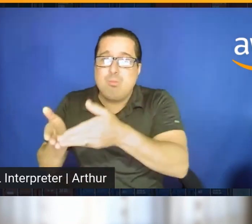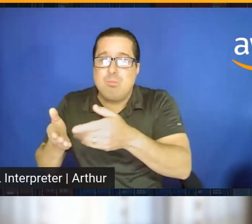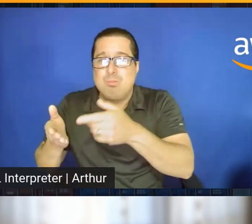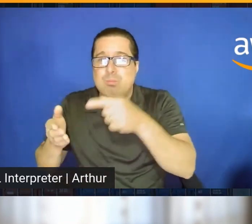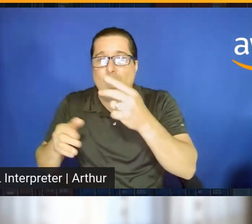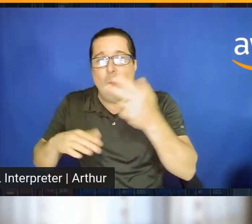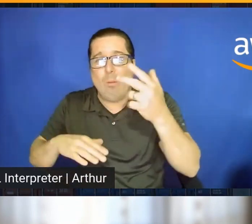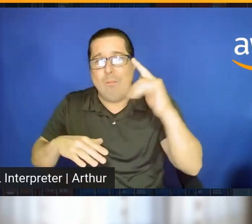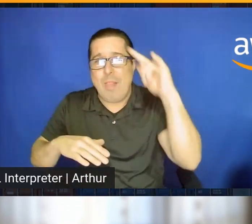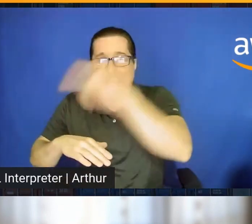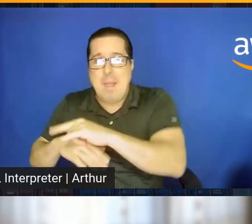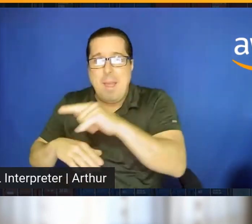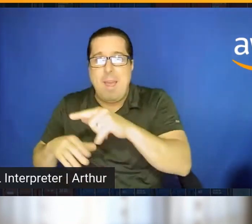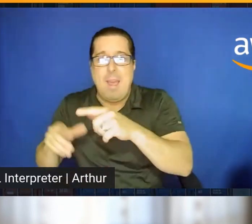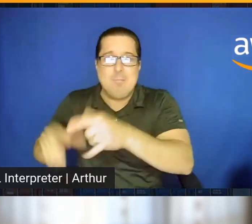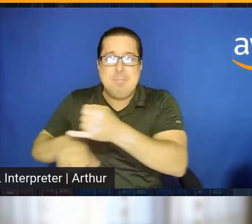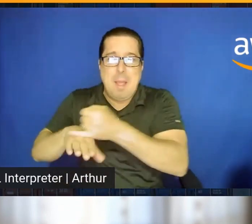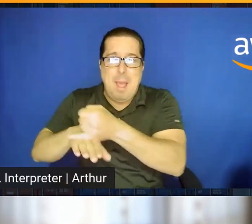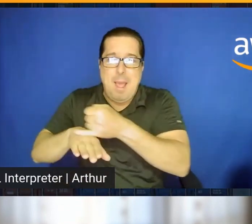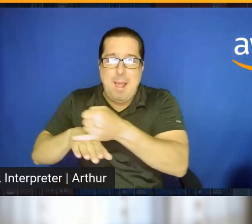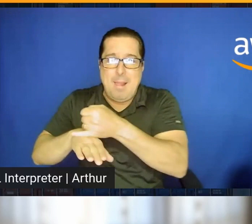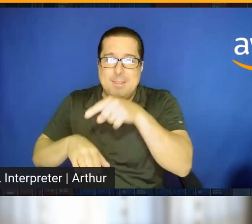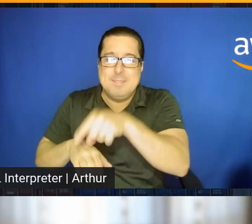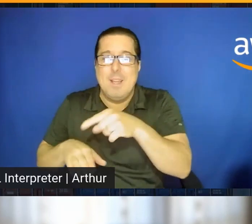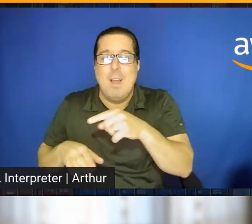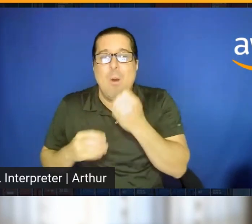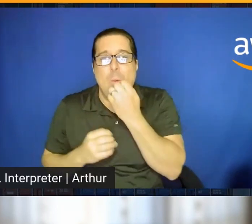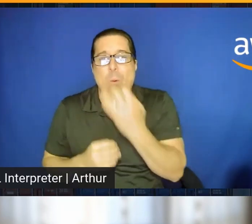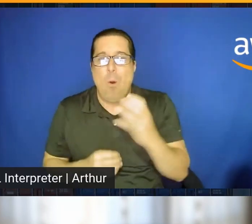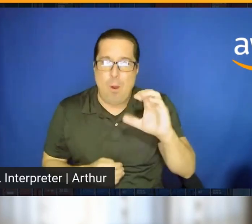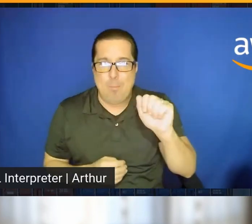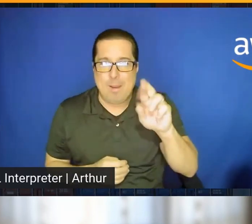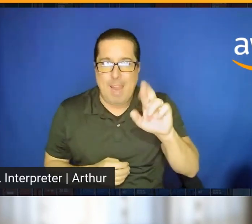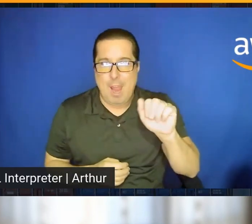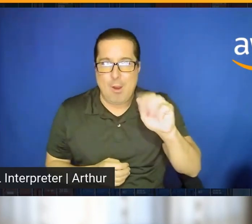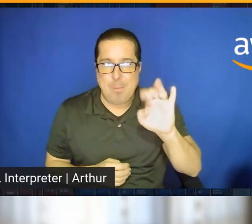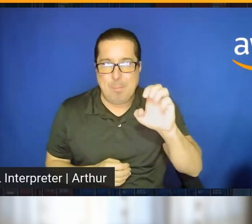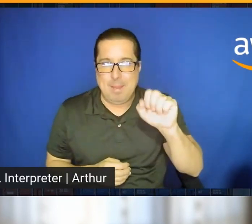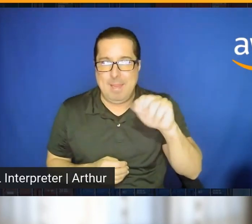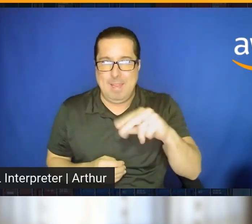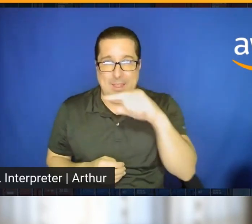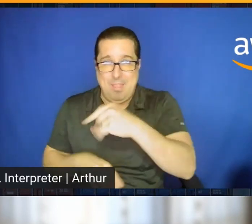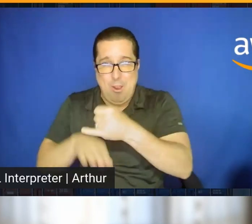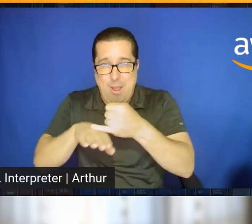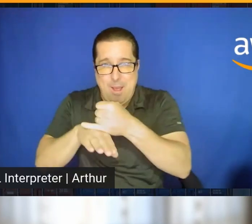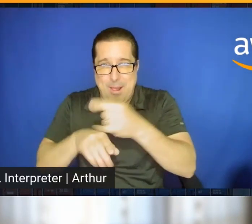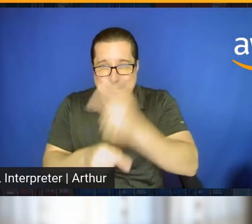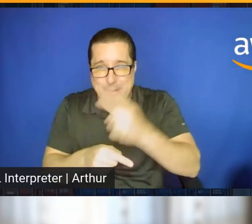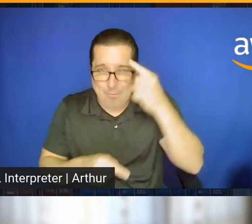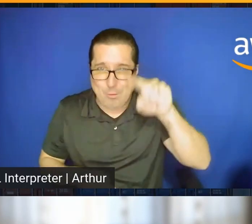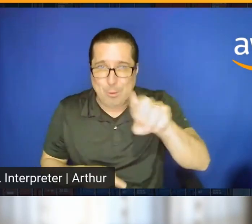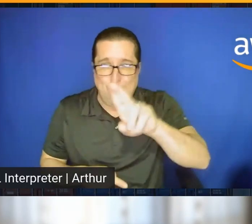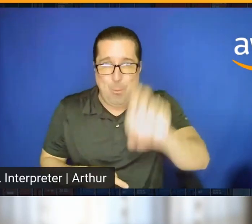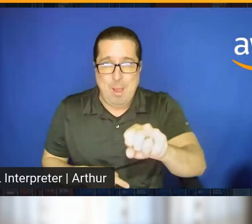the Caribbean is for you. Yeah, pretty much. Sounds like it. Yeah. Awesome. So,